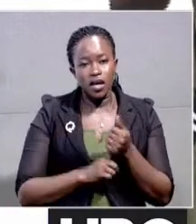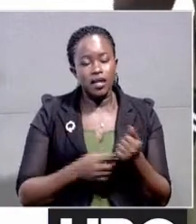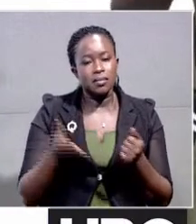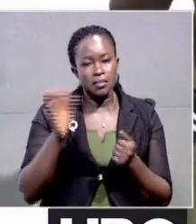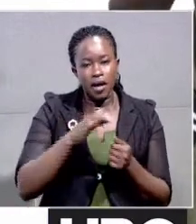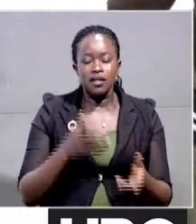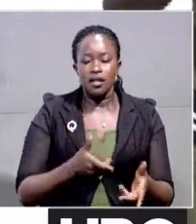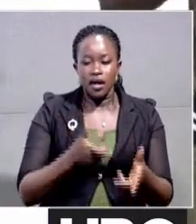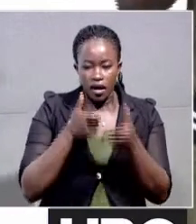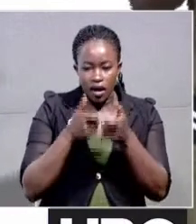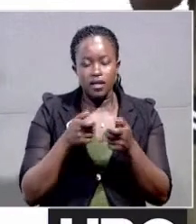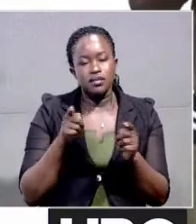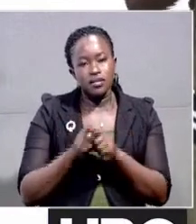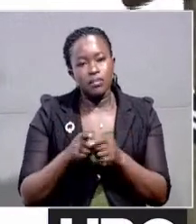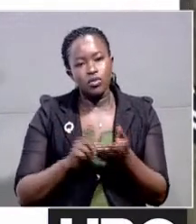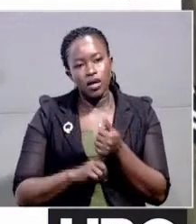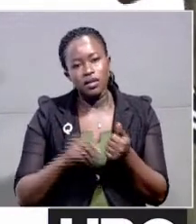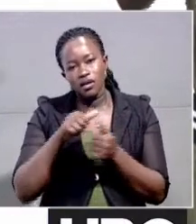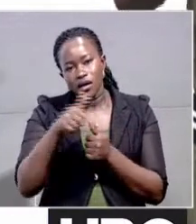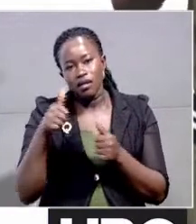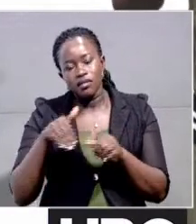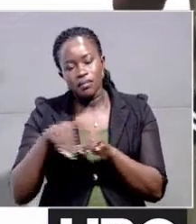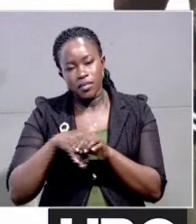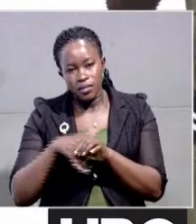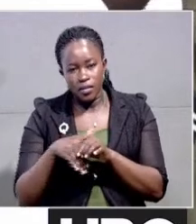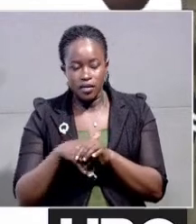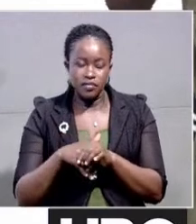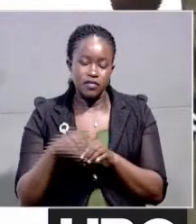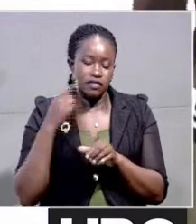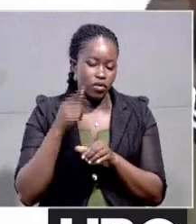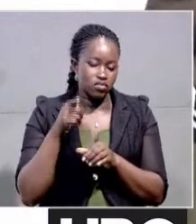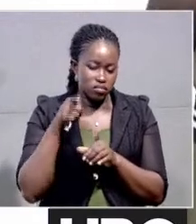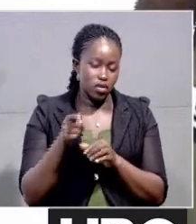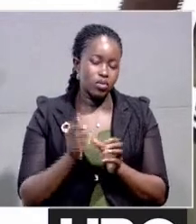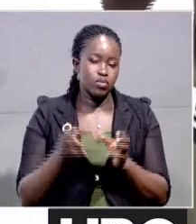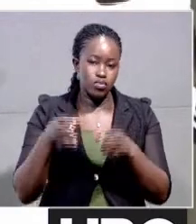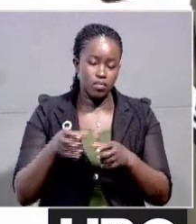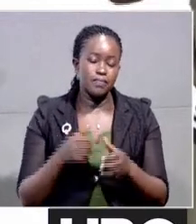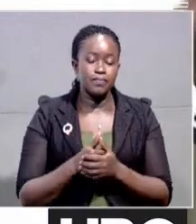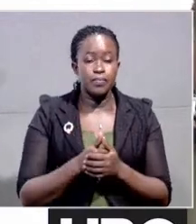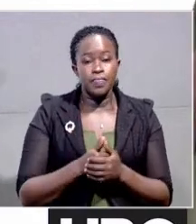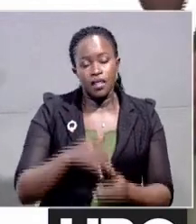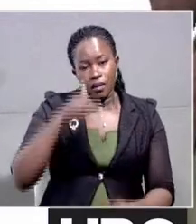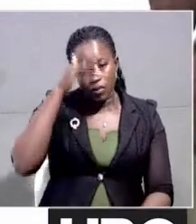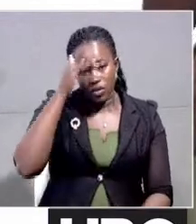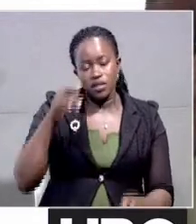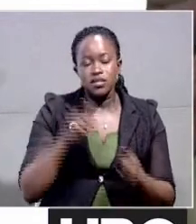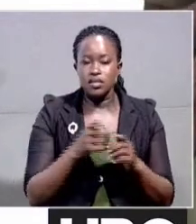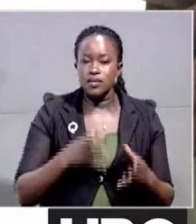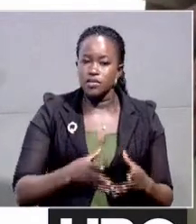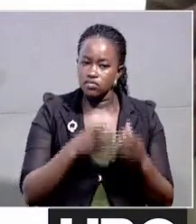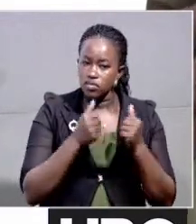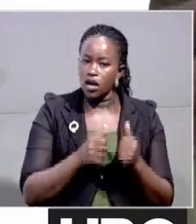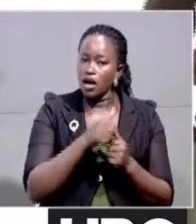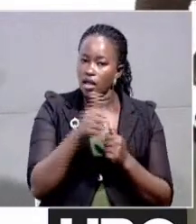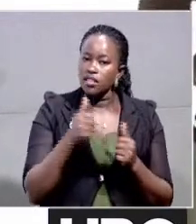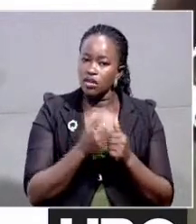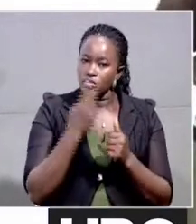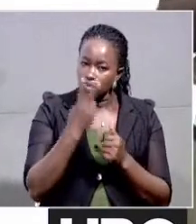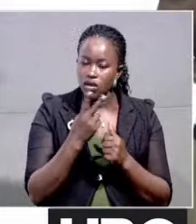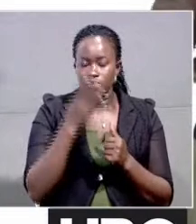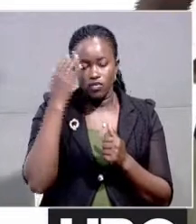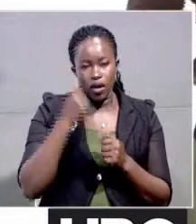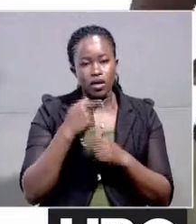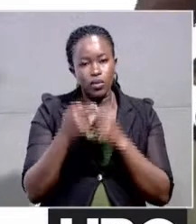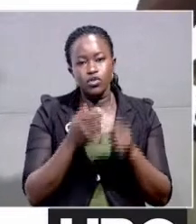also identifying other members of this gang. Police have also arrested 12 suspects over extorting